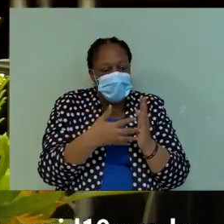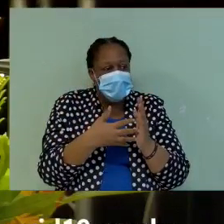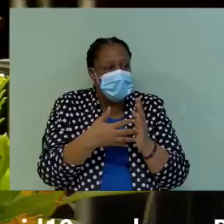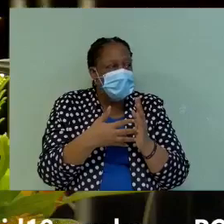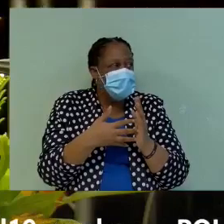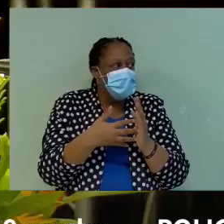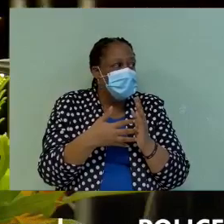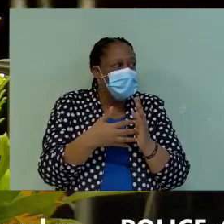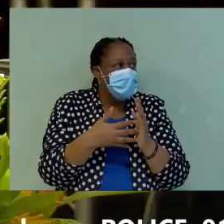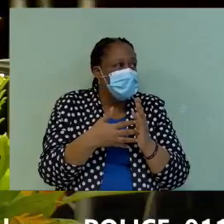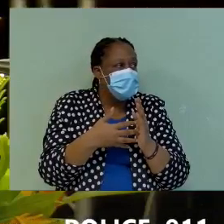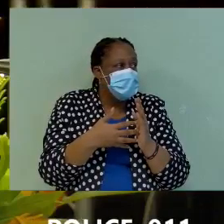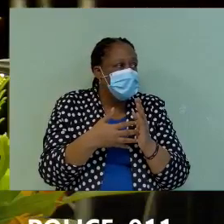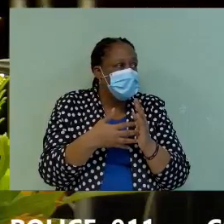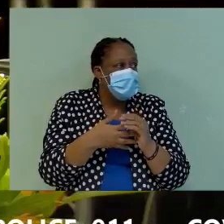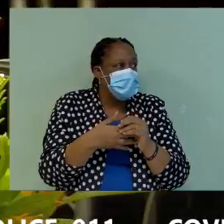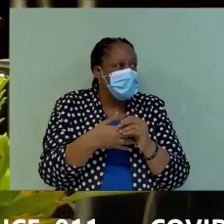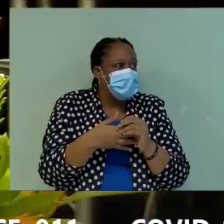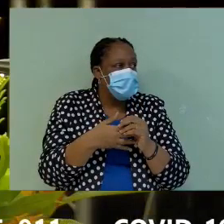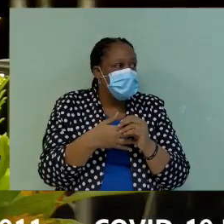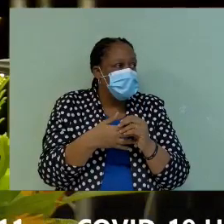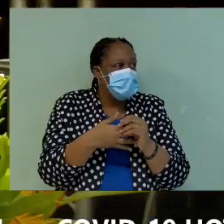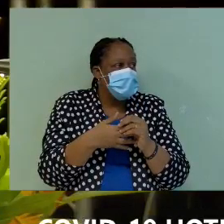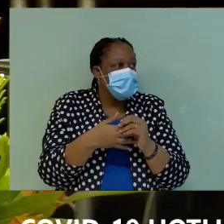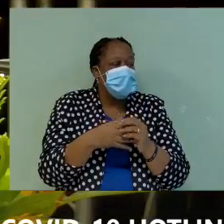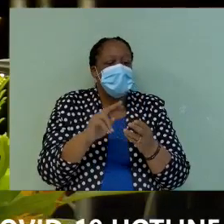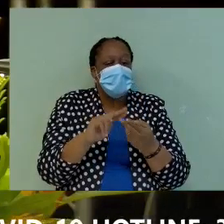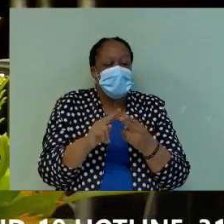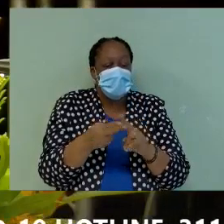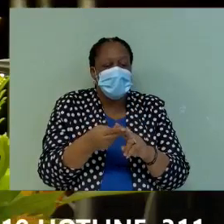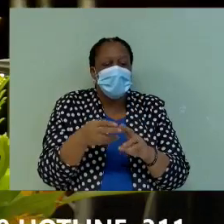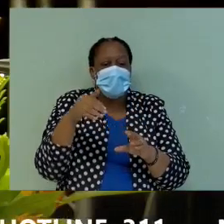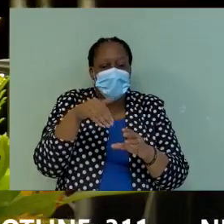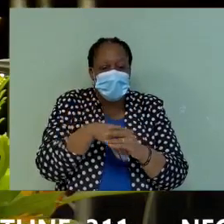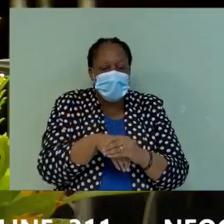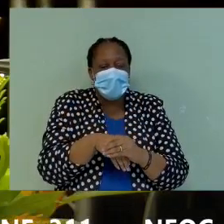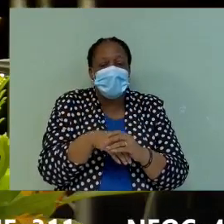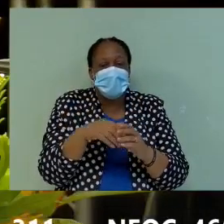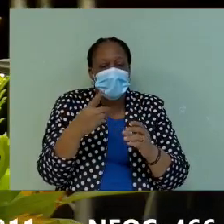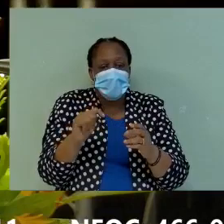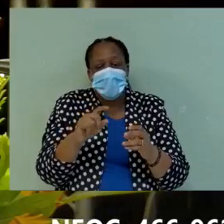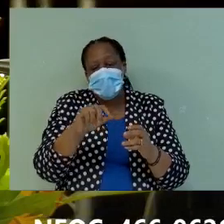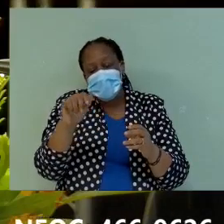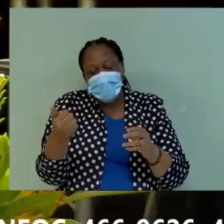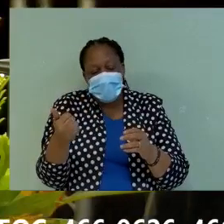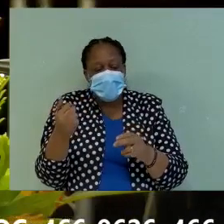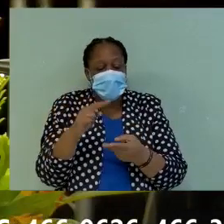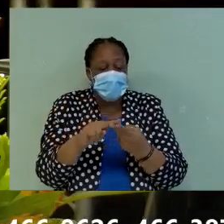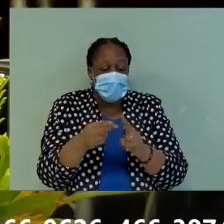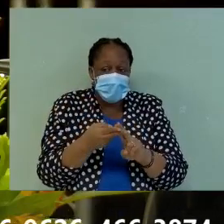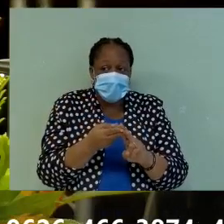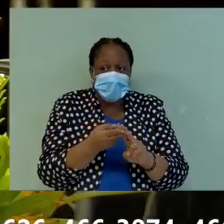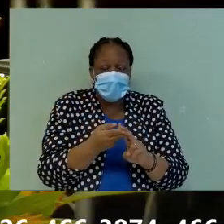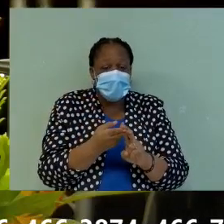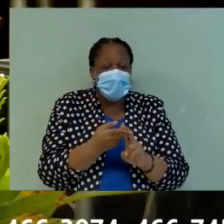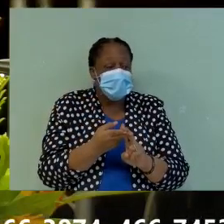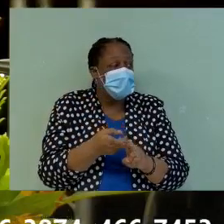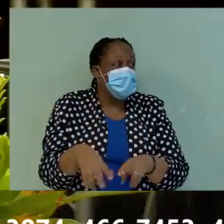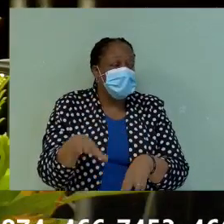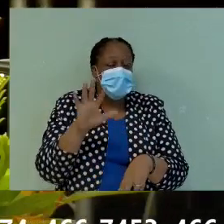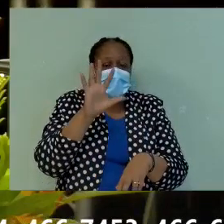their numbers and the results have already been tabulated and accounted for.